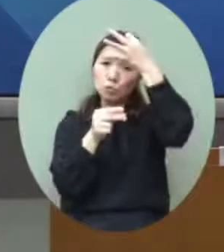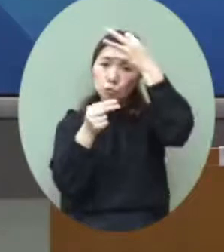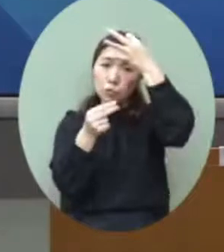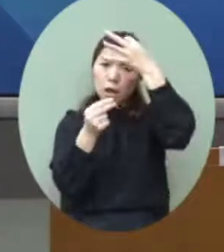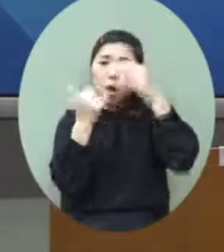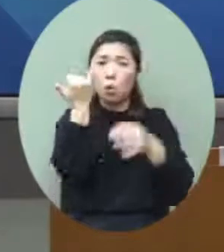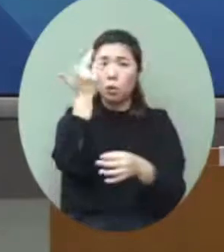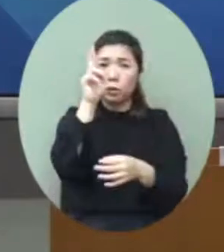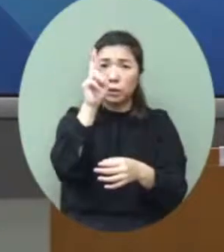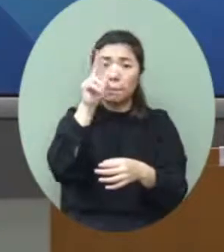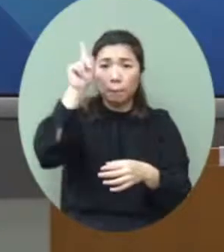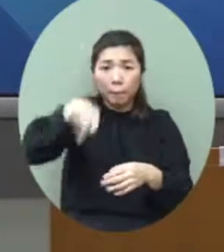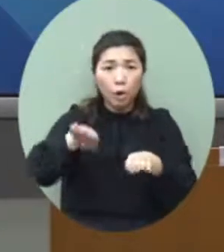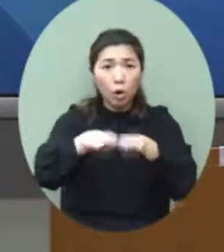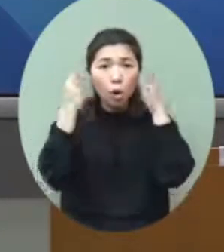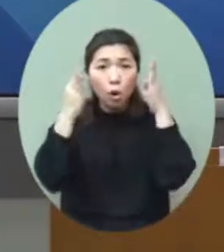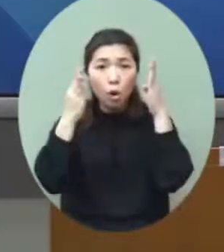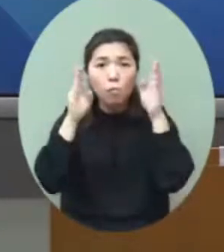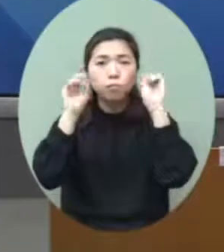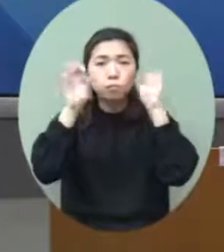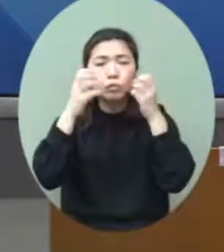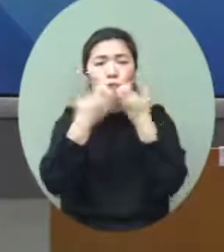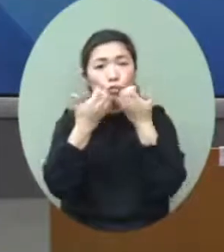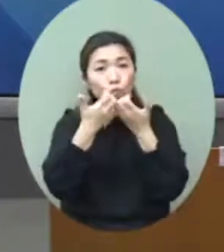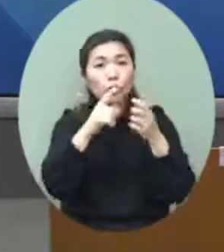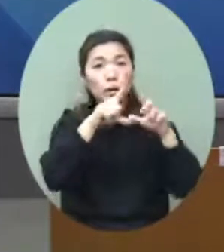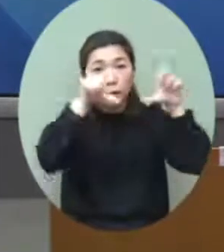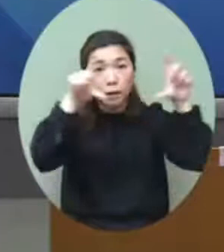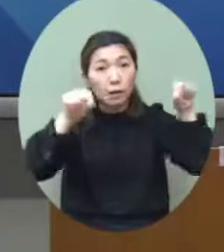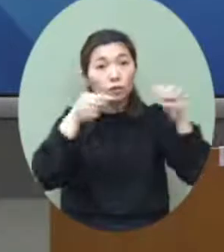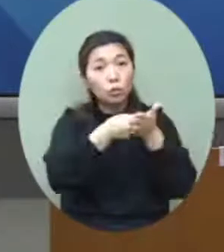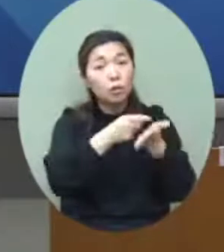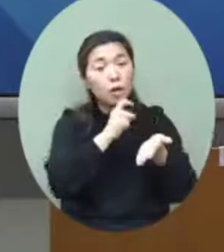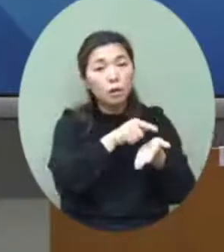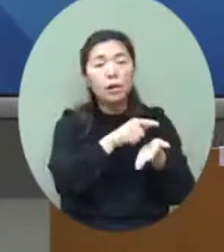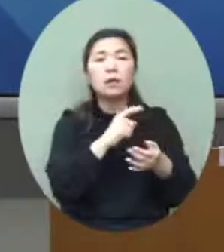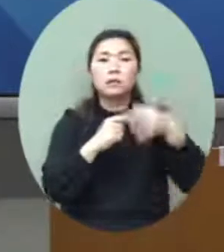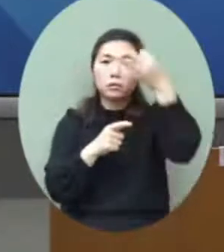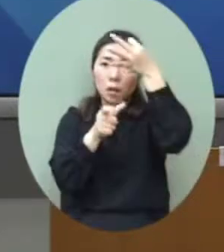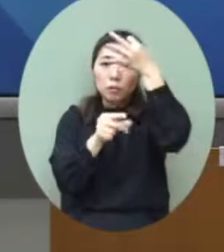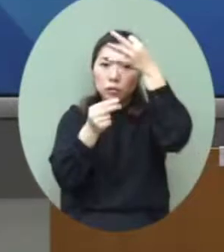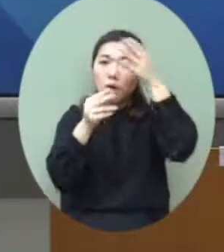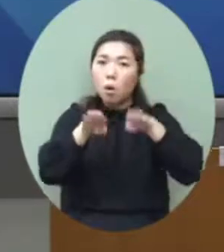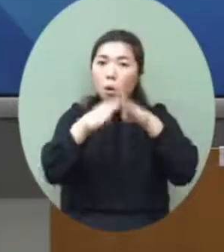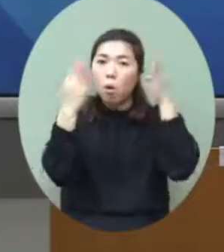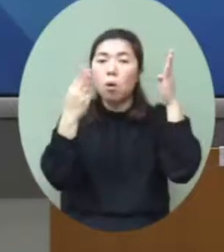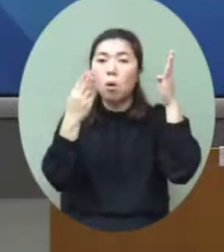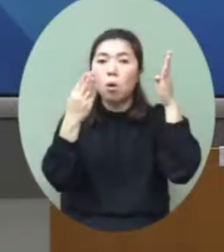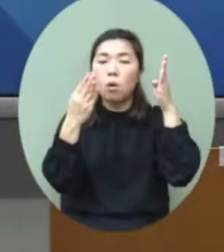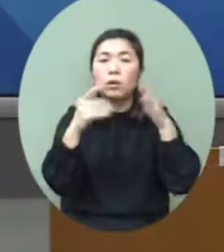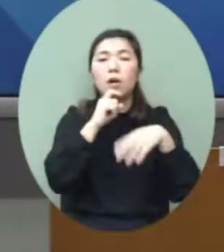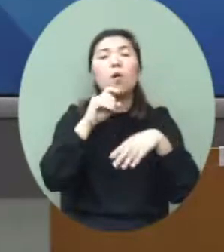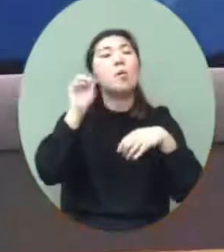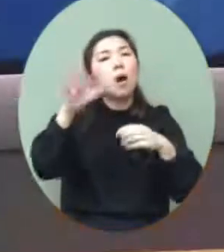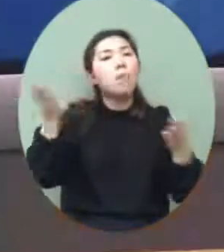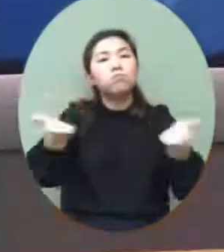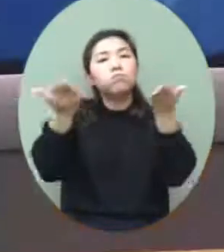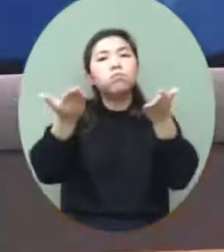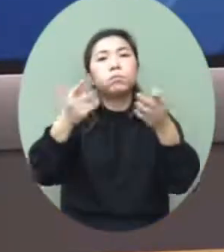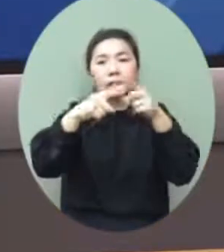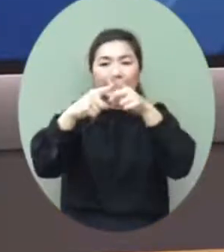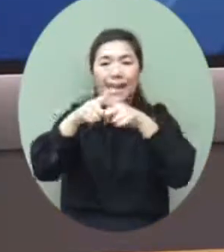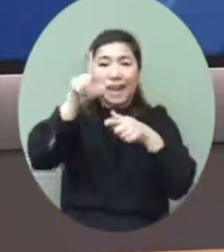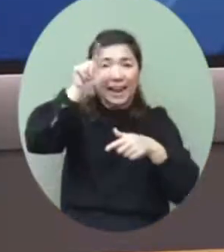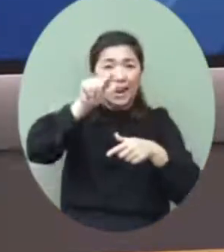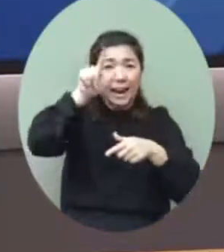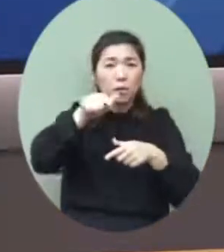From one of the slides, we talked about the cases reported through the RAT declaration